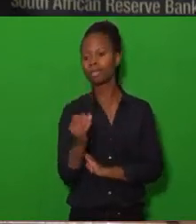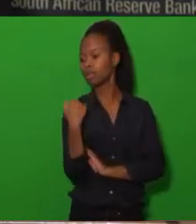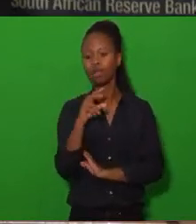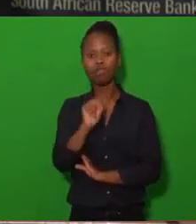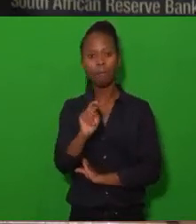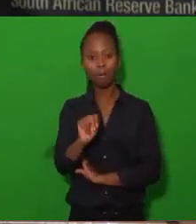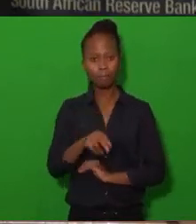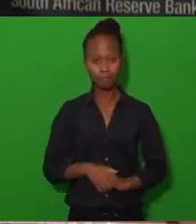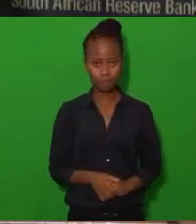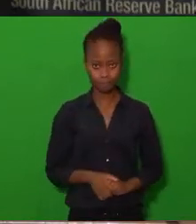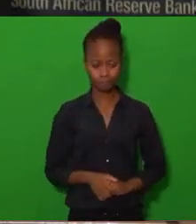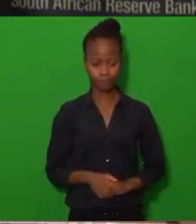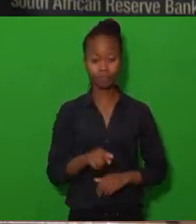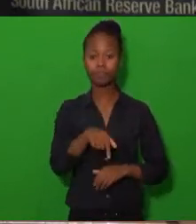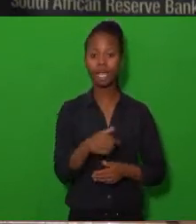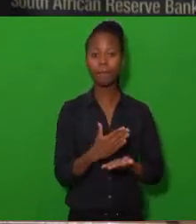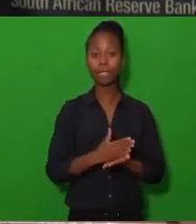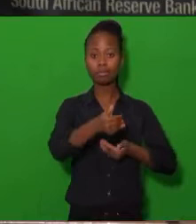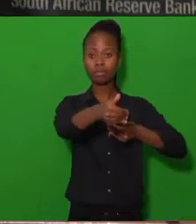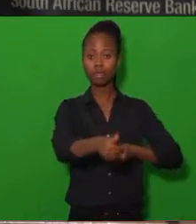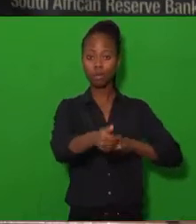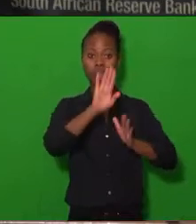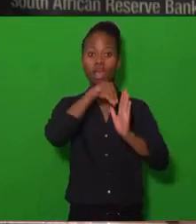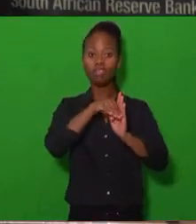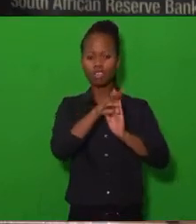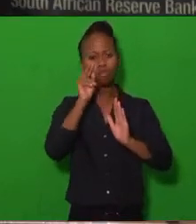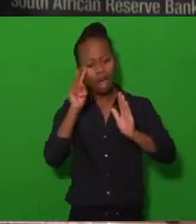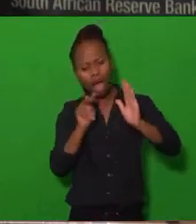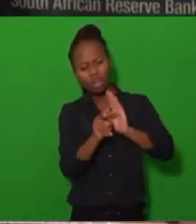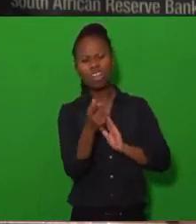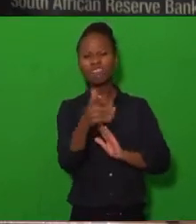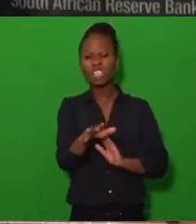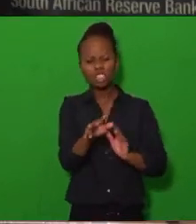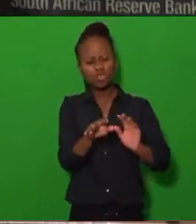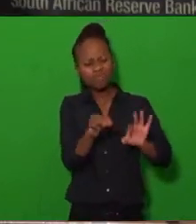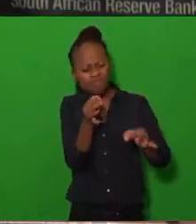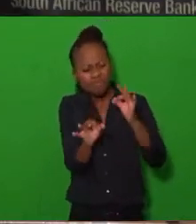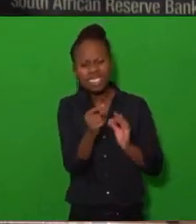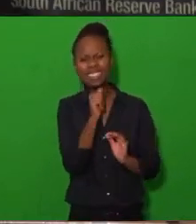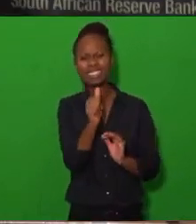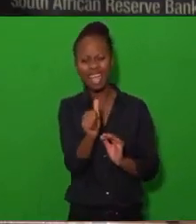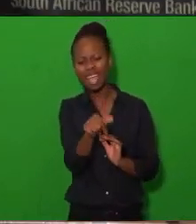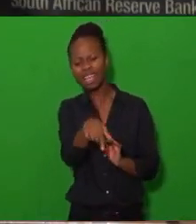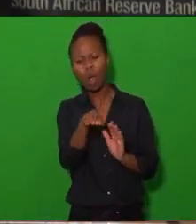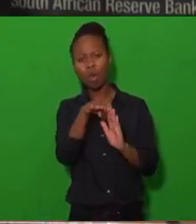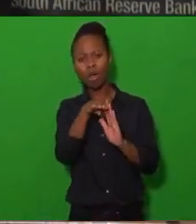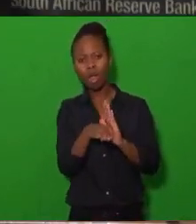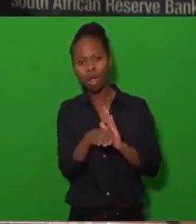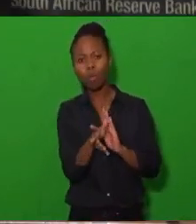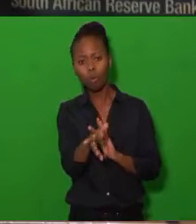The medium-term inflation outlook has been revised significantly lower compared to the November